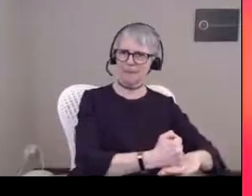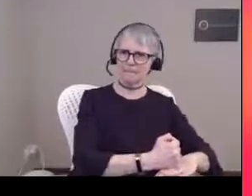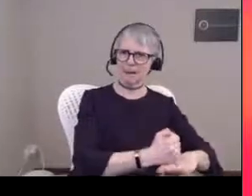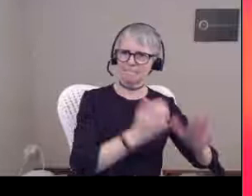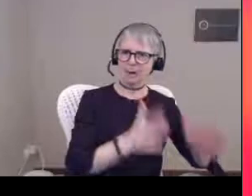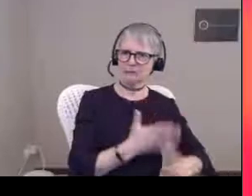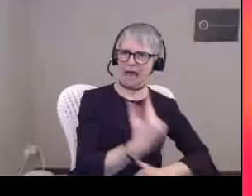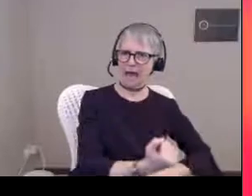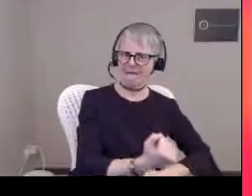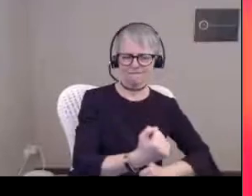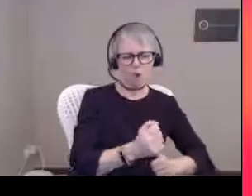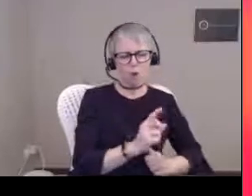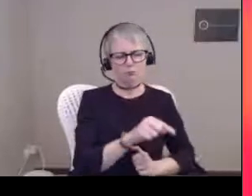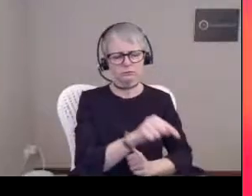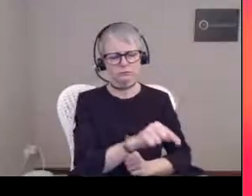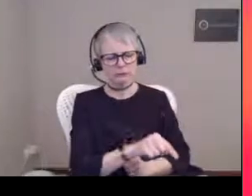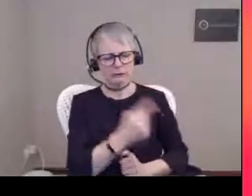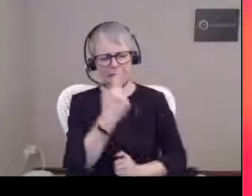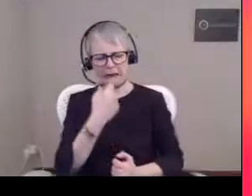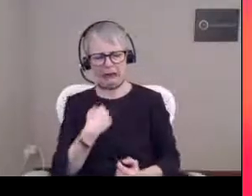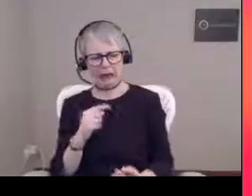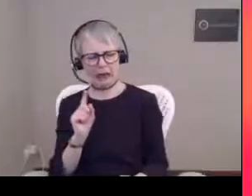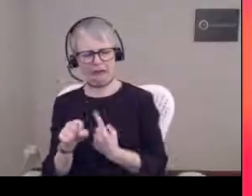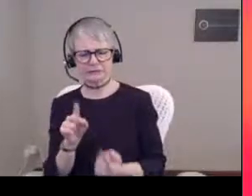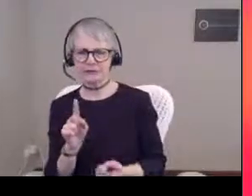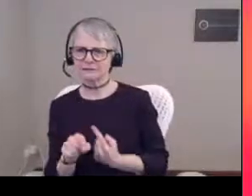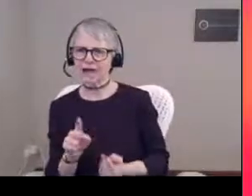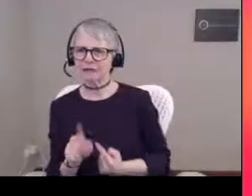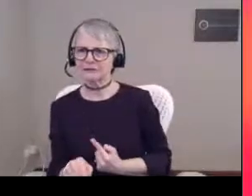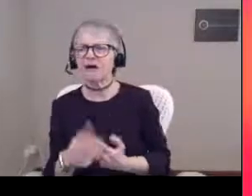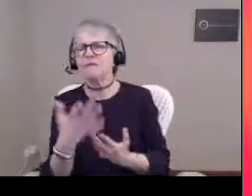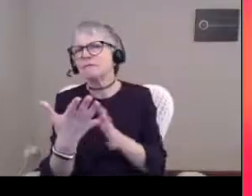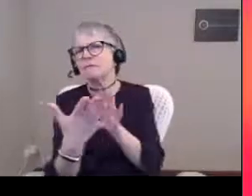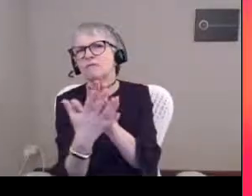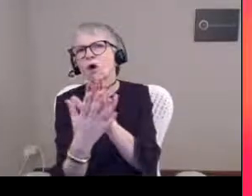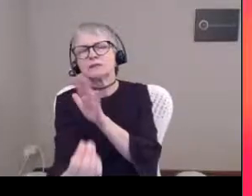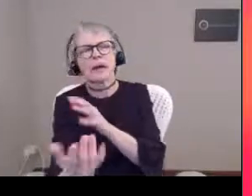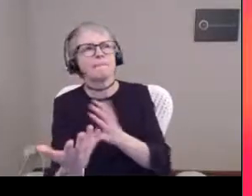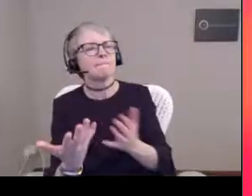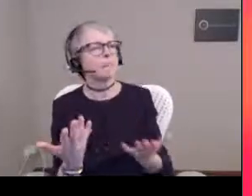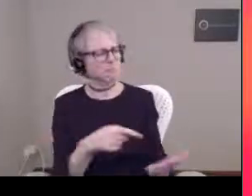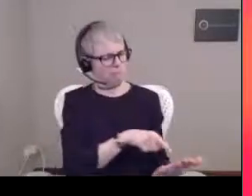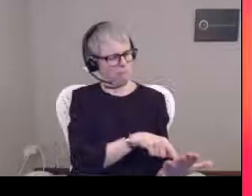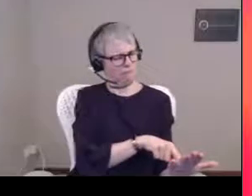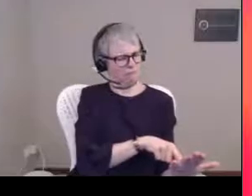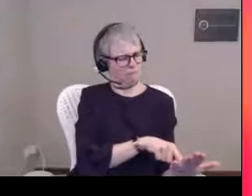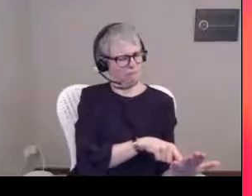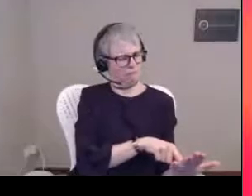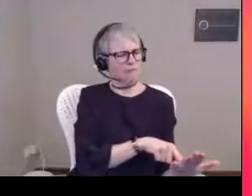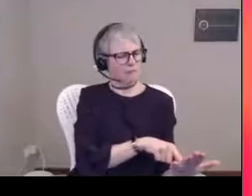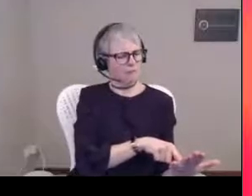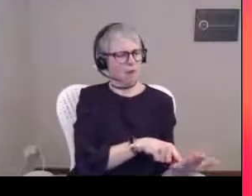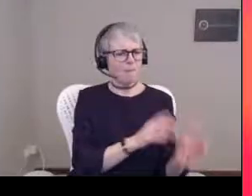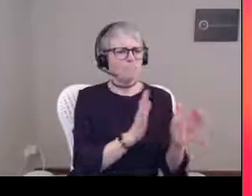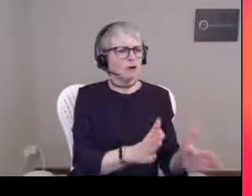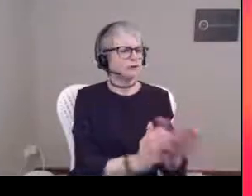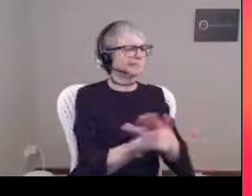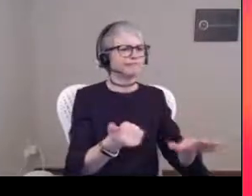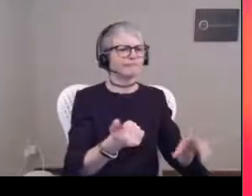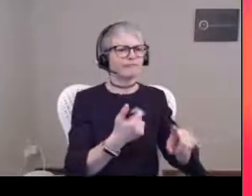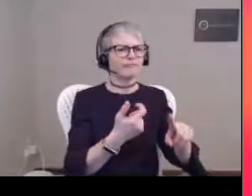So if for example, we're asking for a certain skills with Excel, for